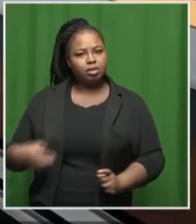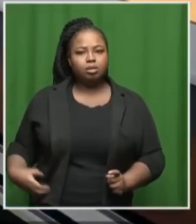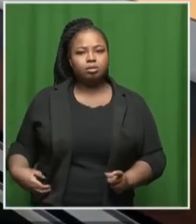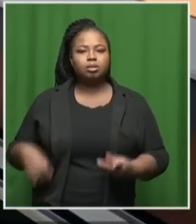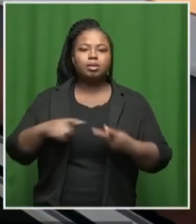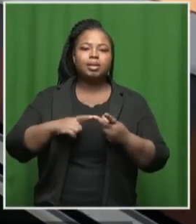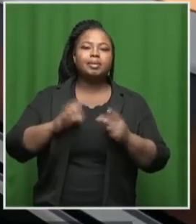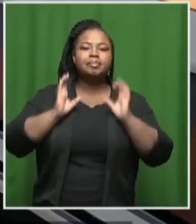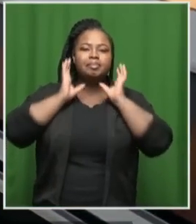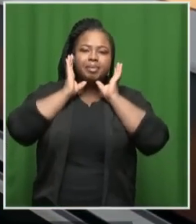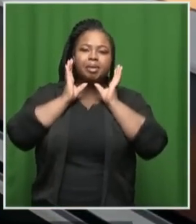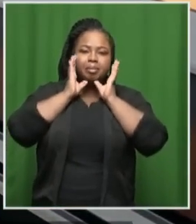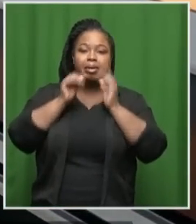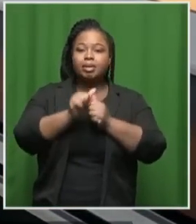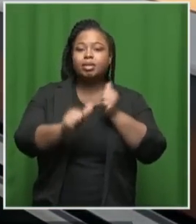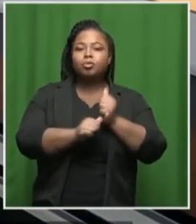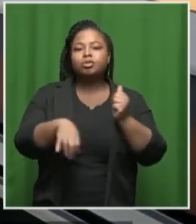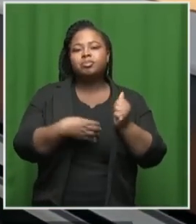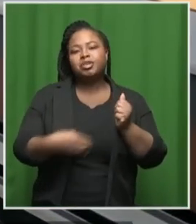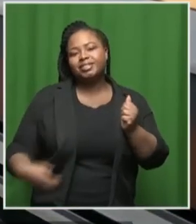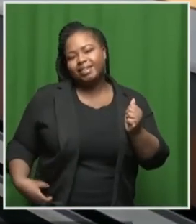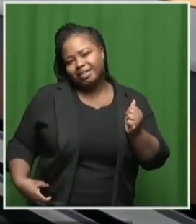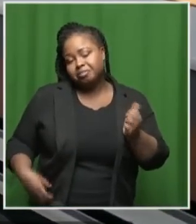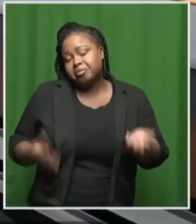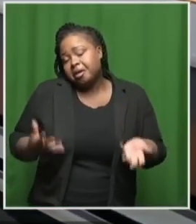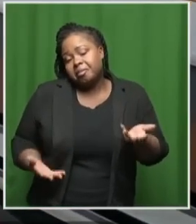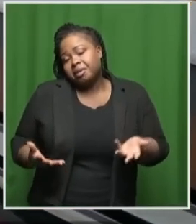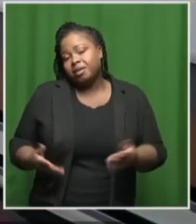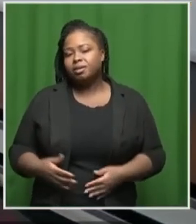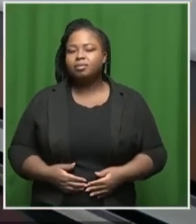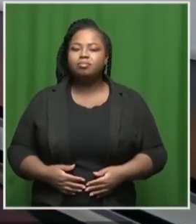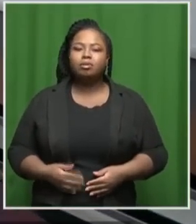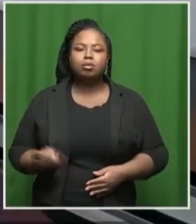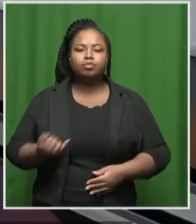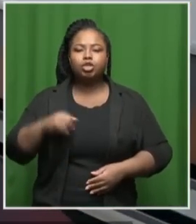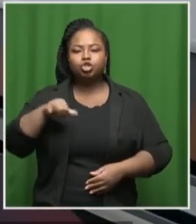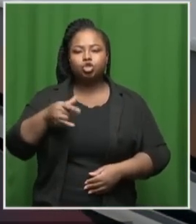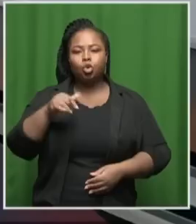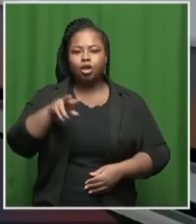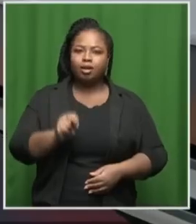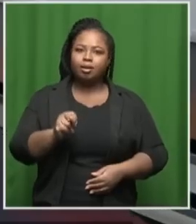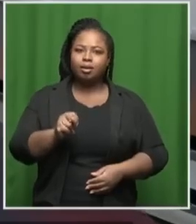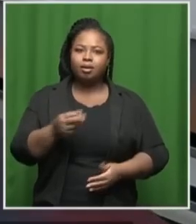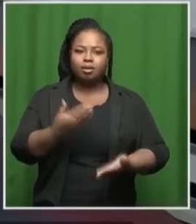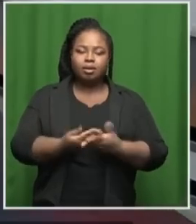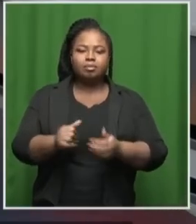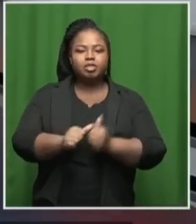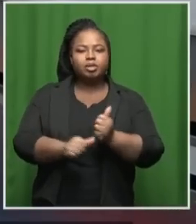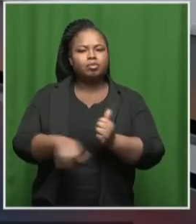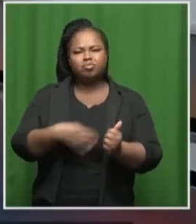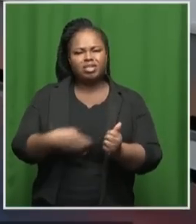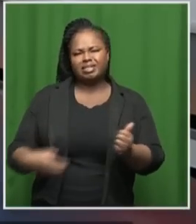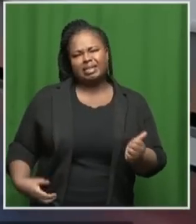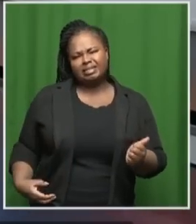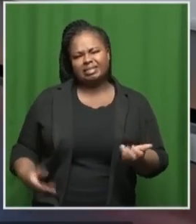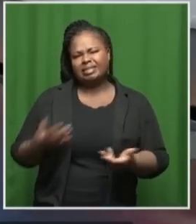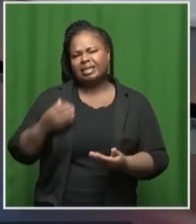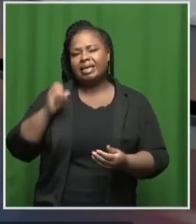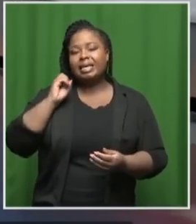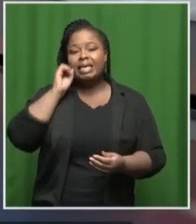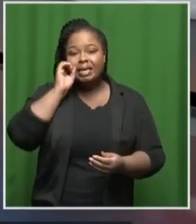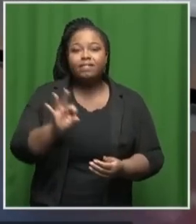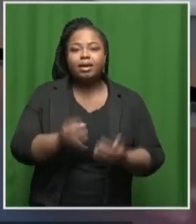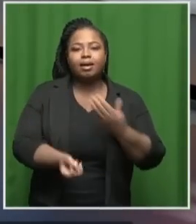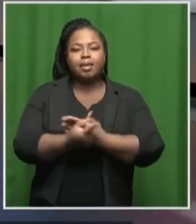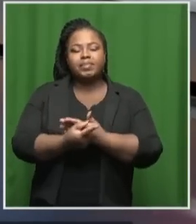Malema perhaps the deputy president. On the other side, you would maybe even see someone like a John Steenhuisen being a deputy president if we get to that point